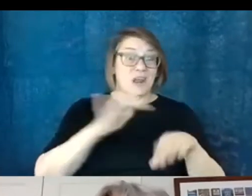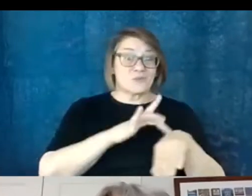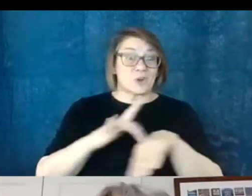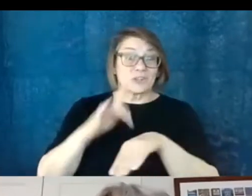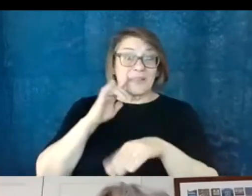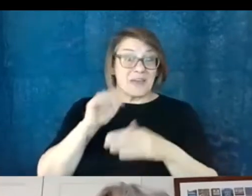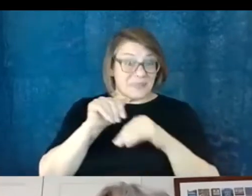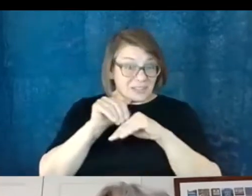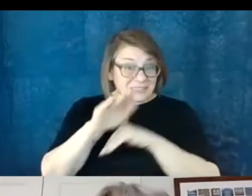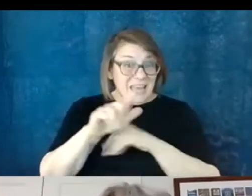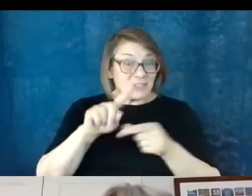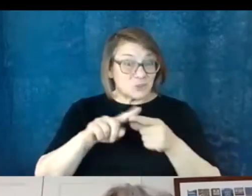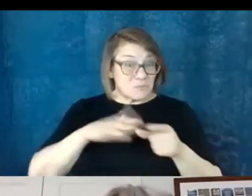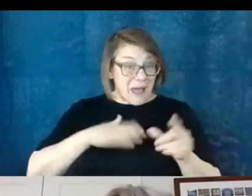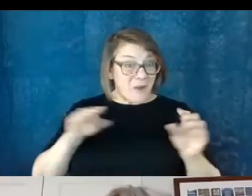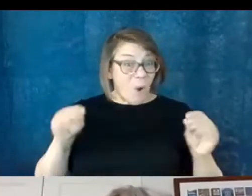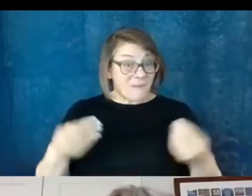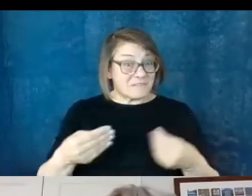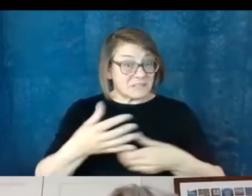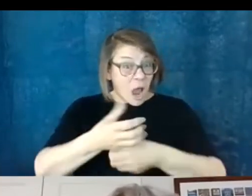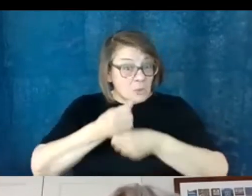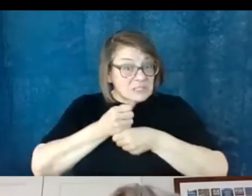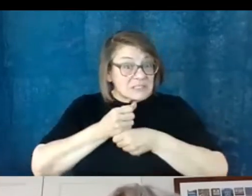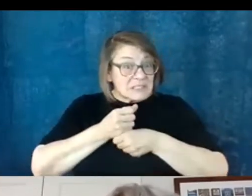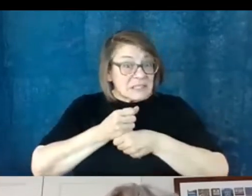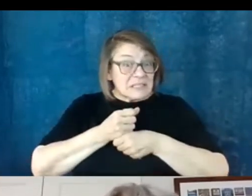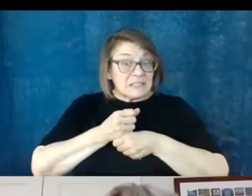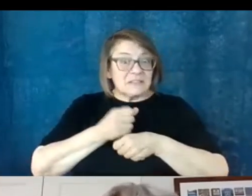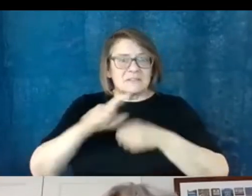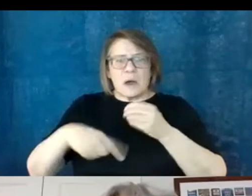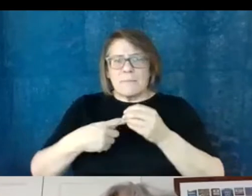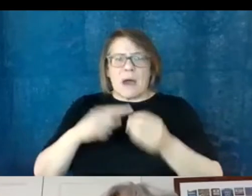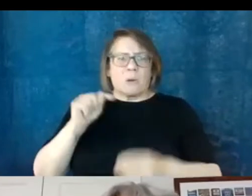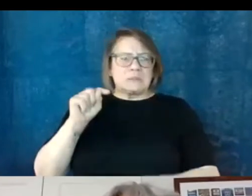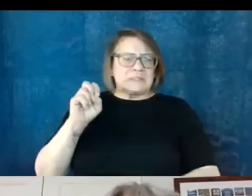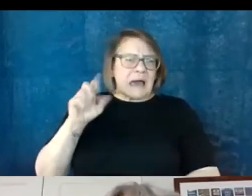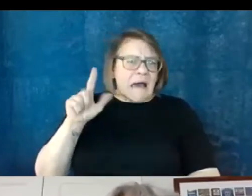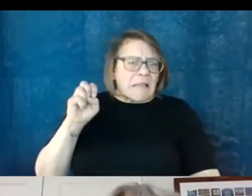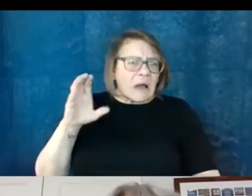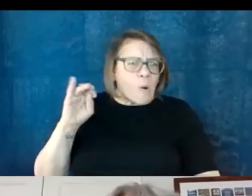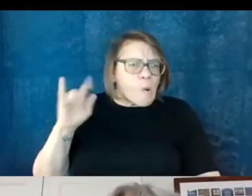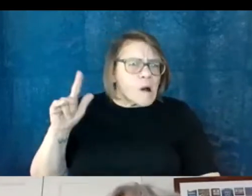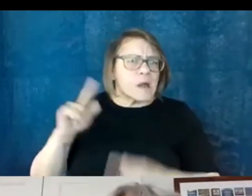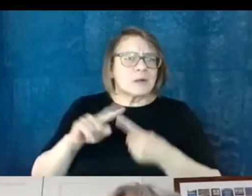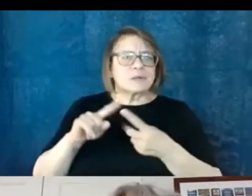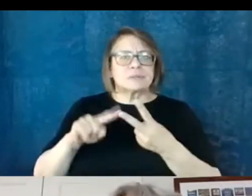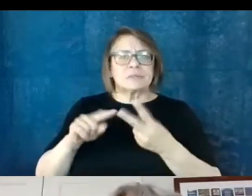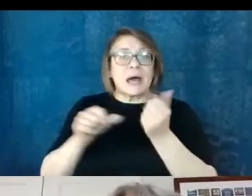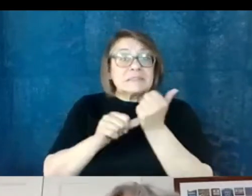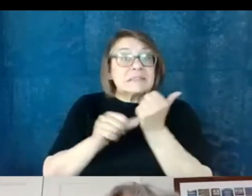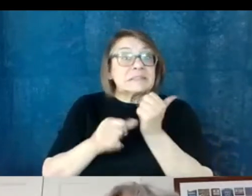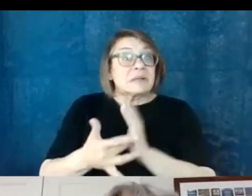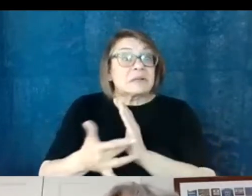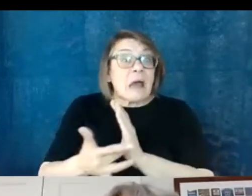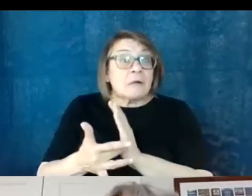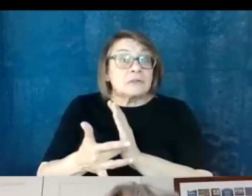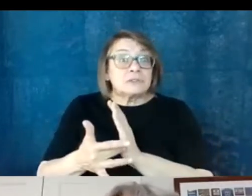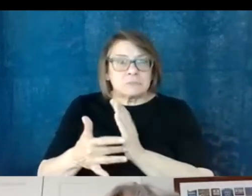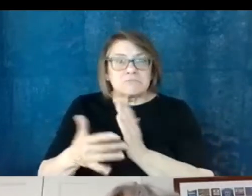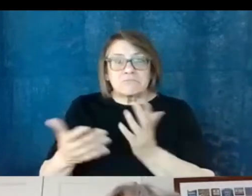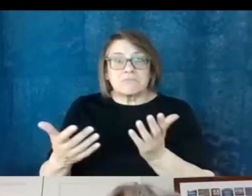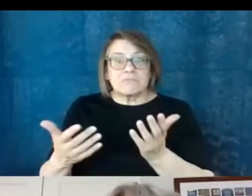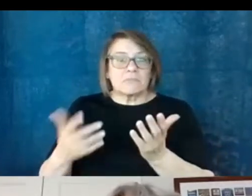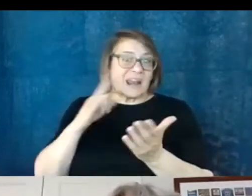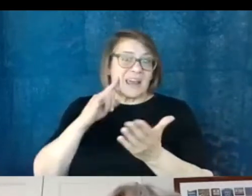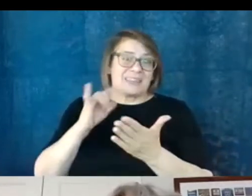right to my office on telecoils and assistive technology. And I think